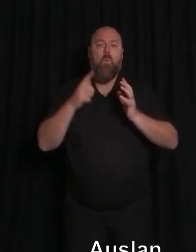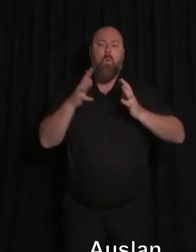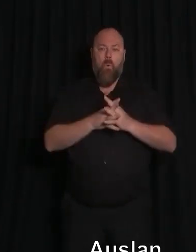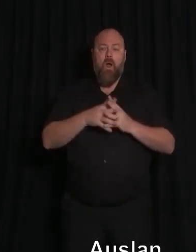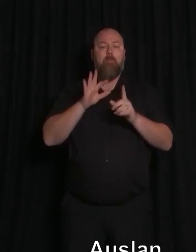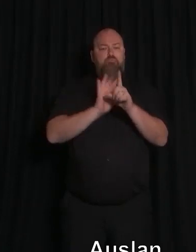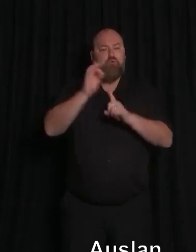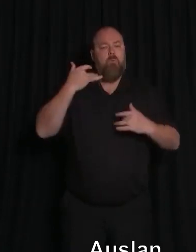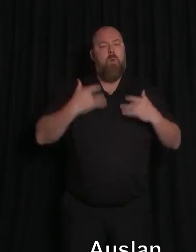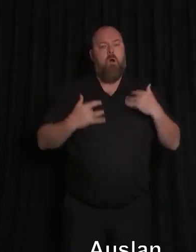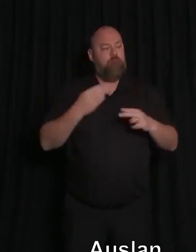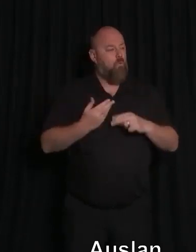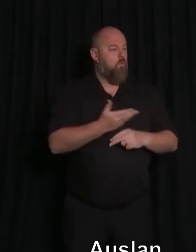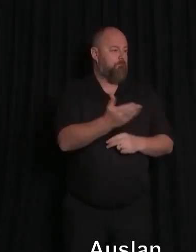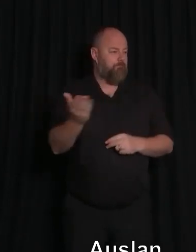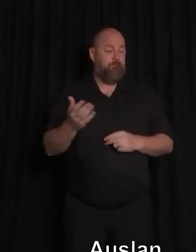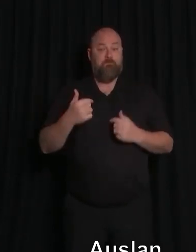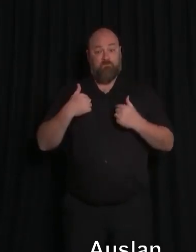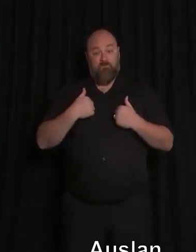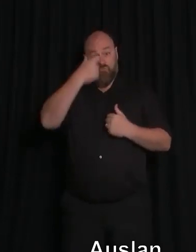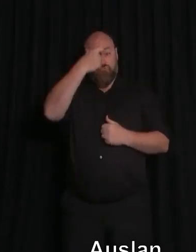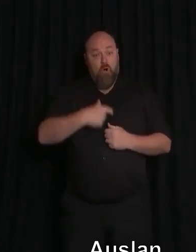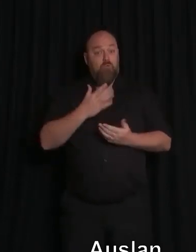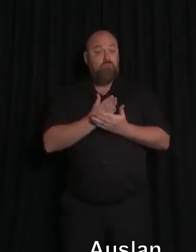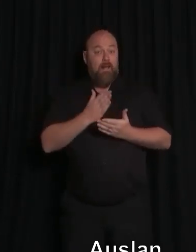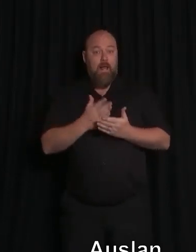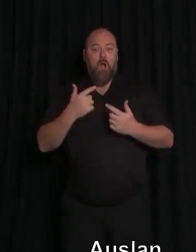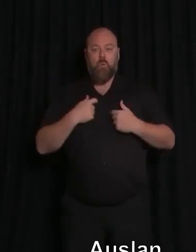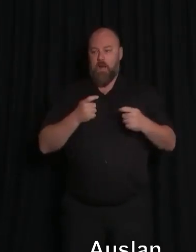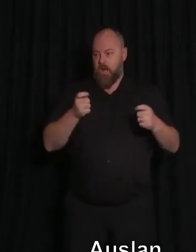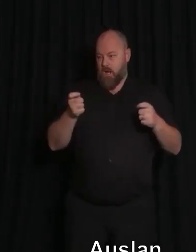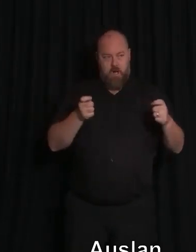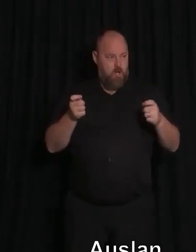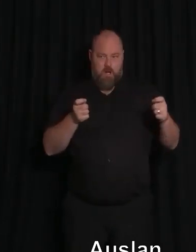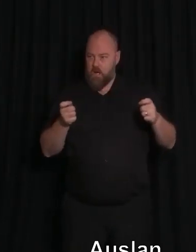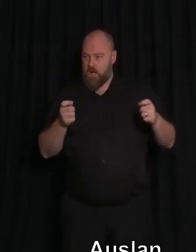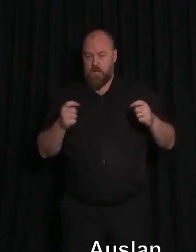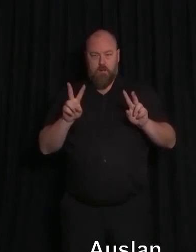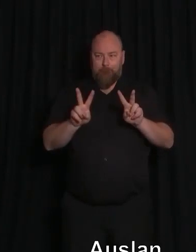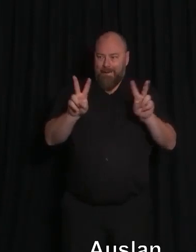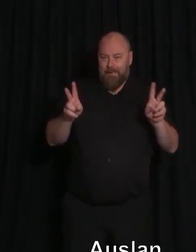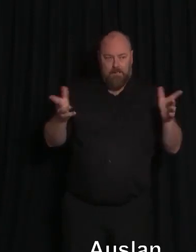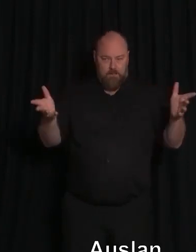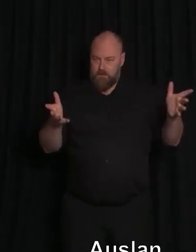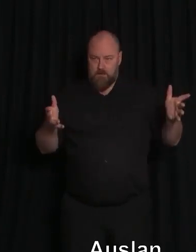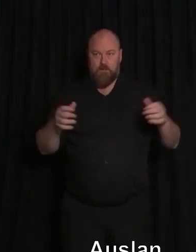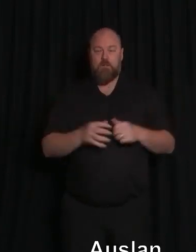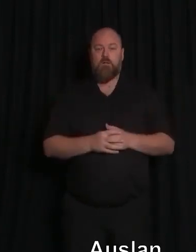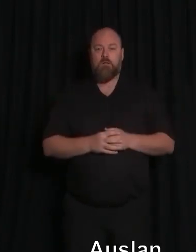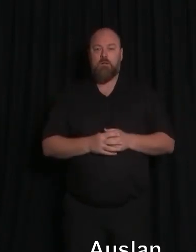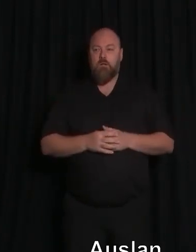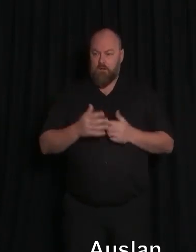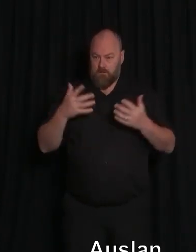better. So our roles essentially are to facilitate talanoa, kōrero,